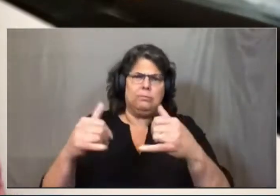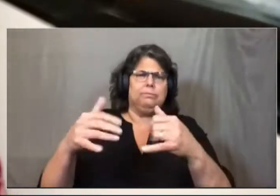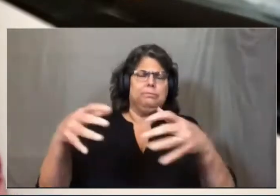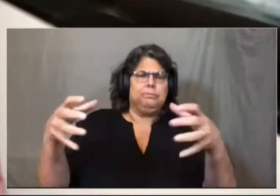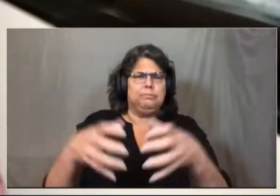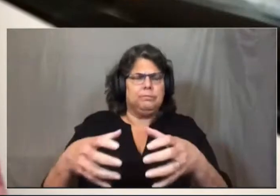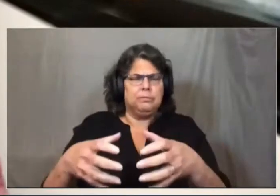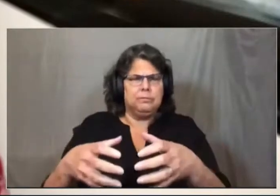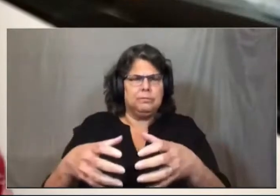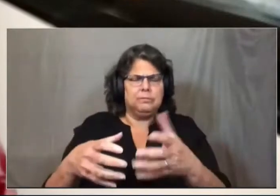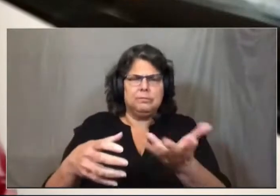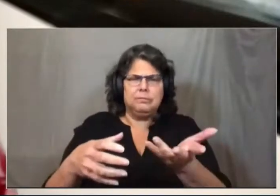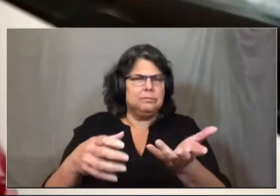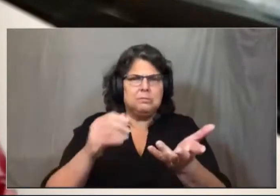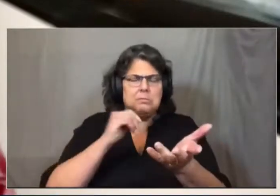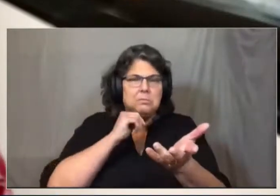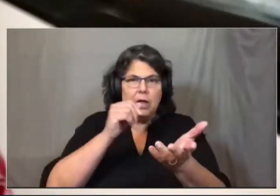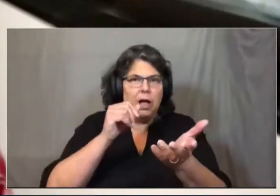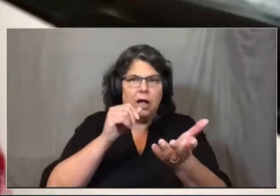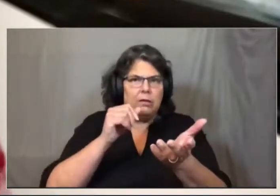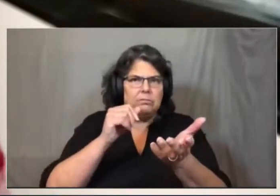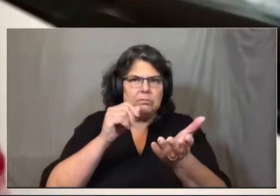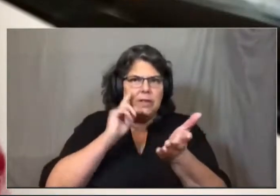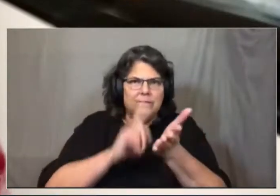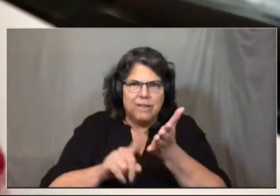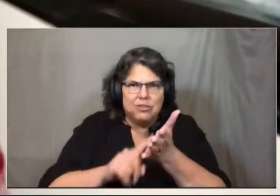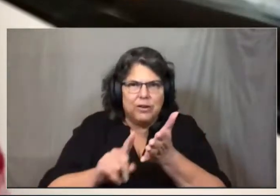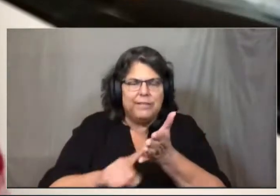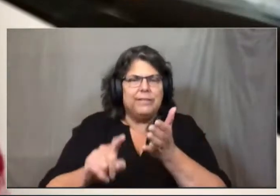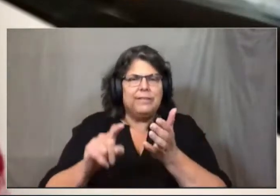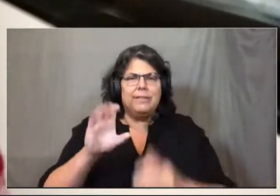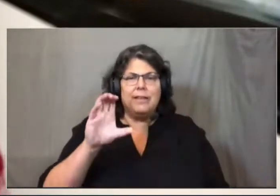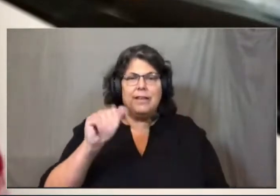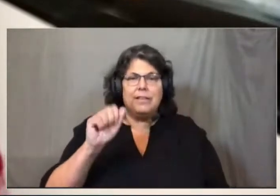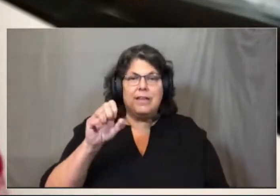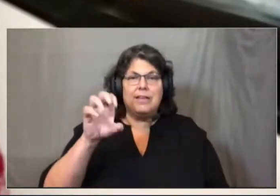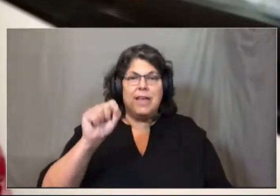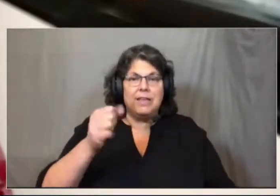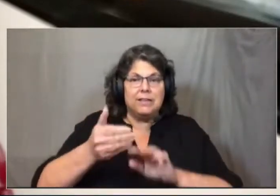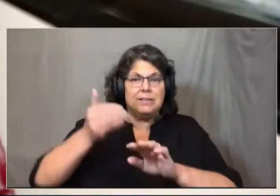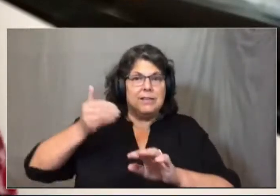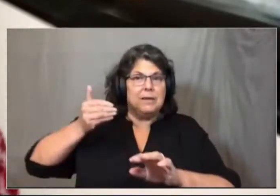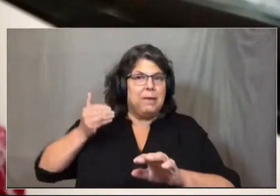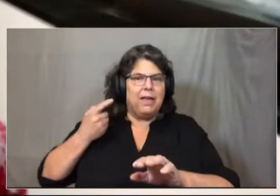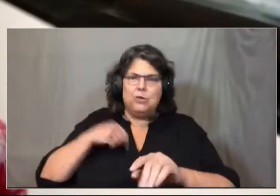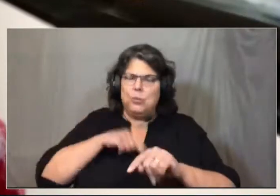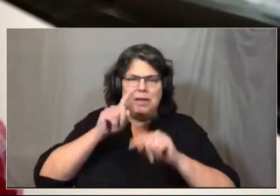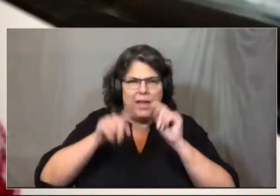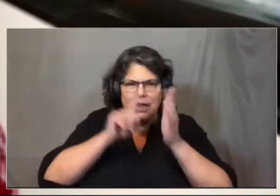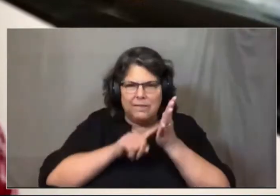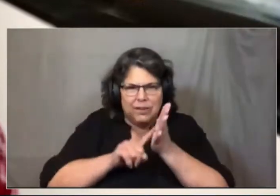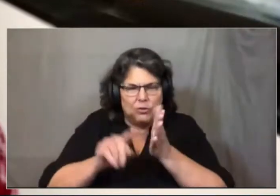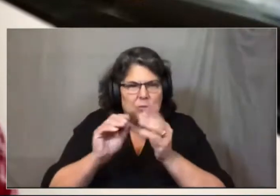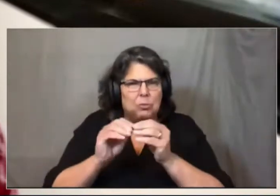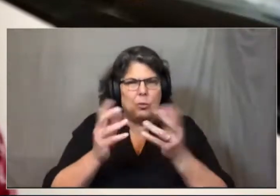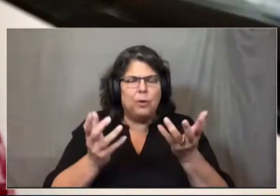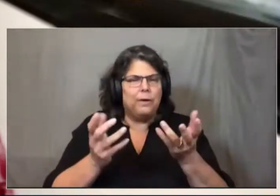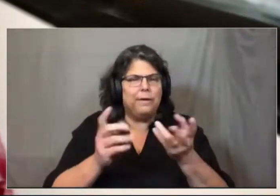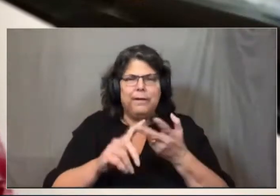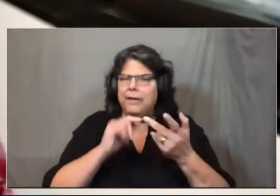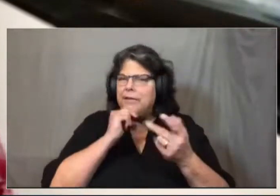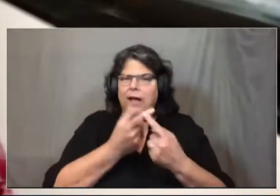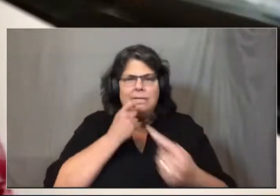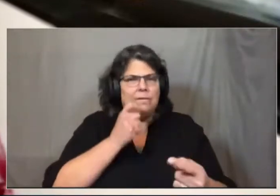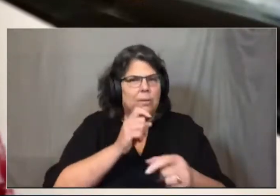It's not under investigation. The cases have passed. We can't further investigate. It is not from a workplace